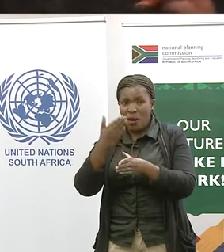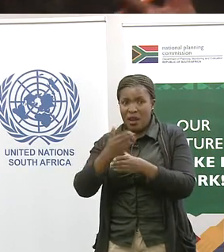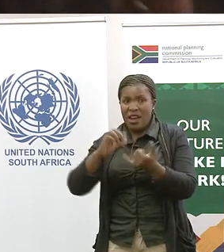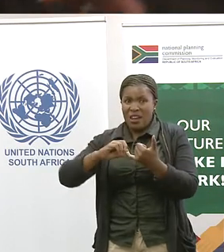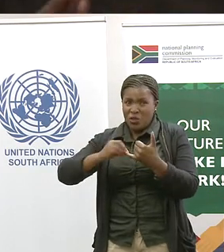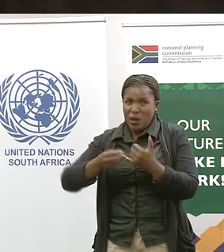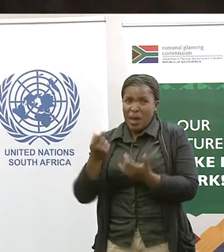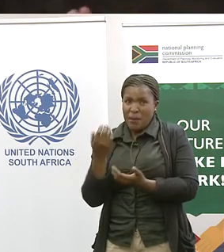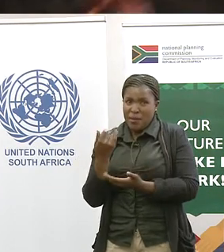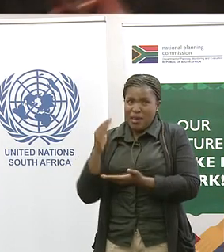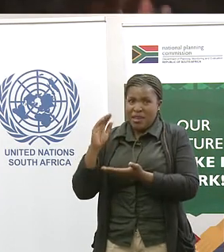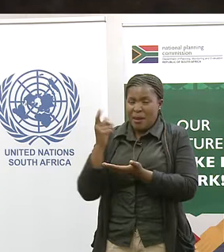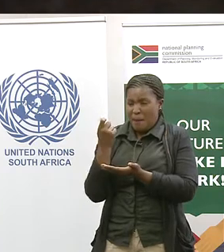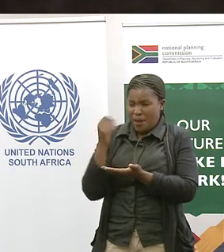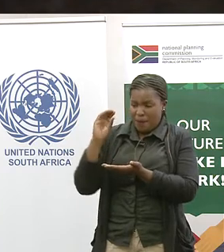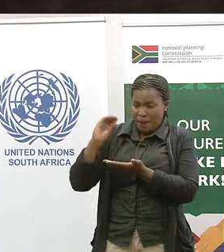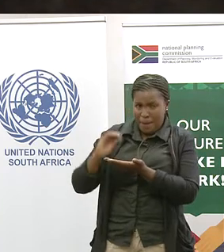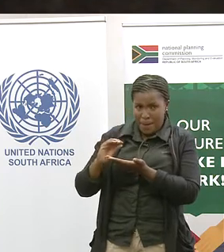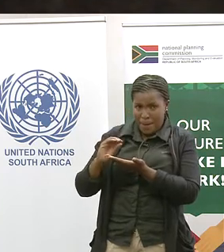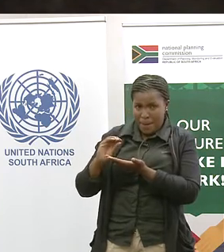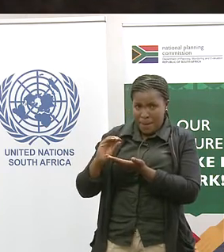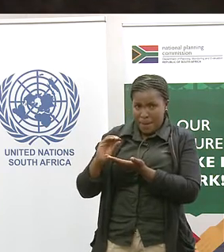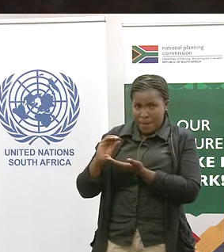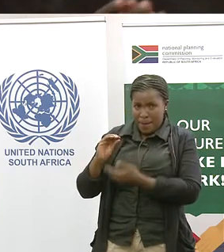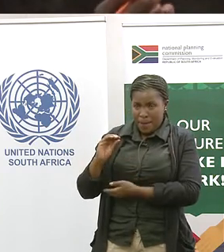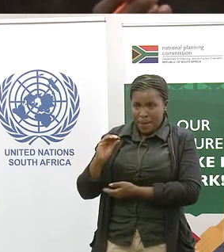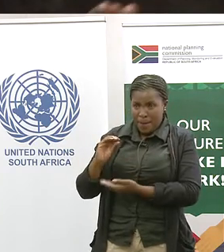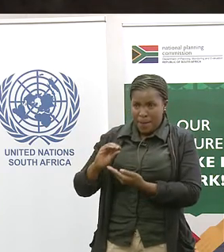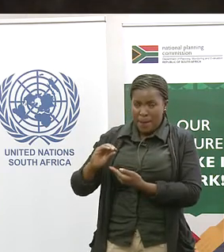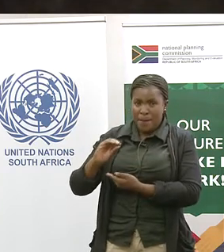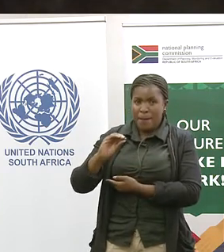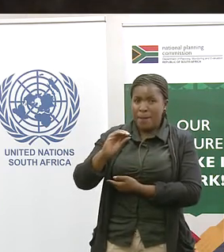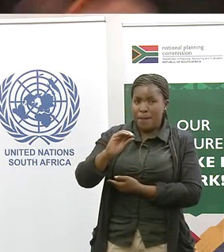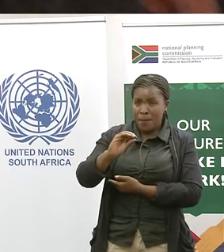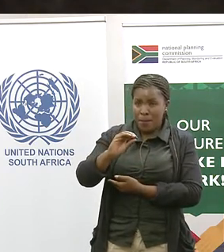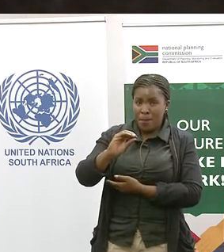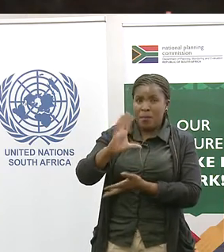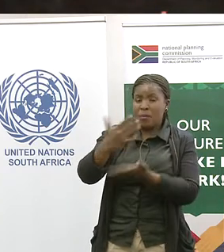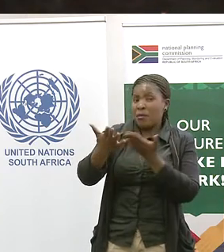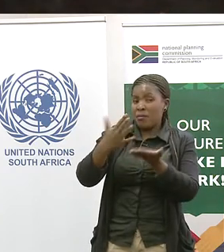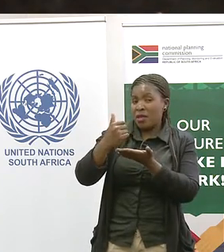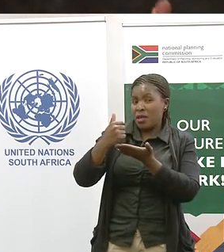aside somewhere in a pocket extra money that we have to help